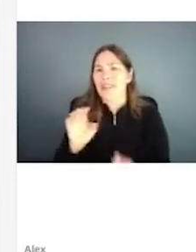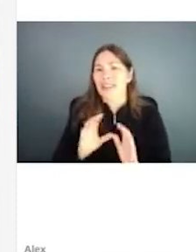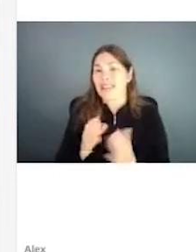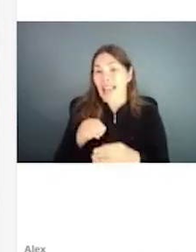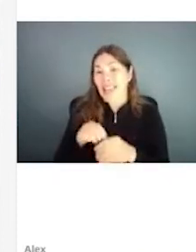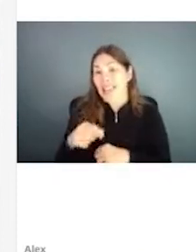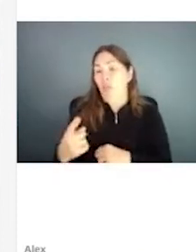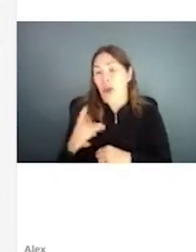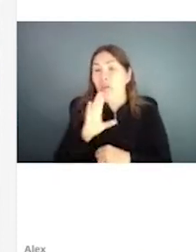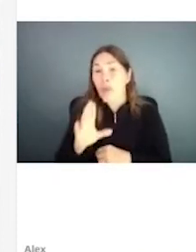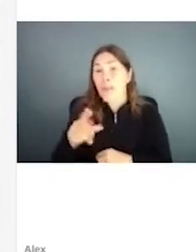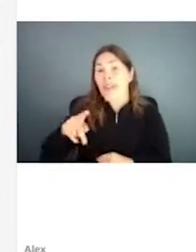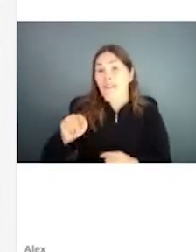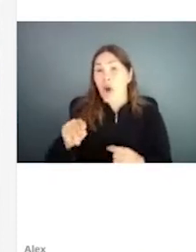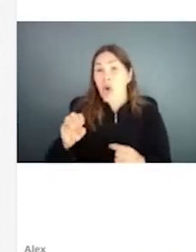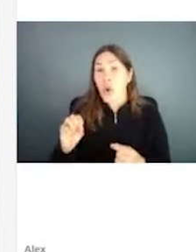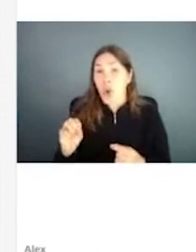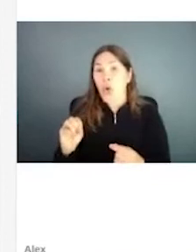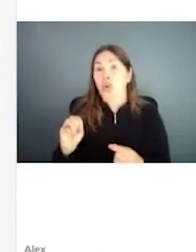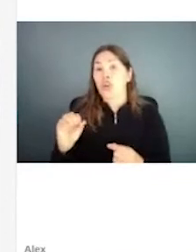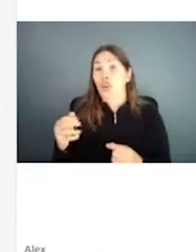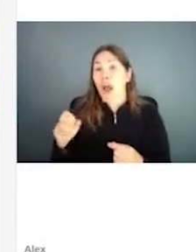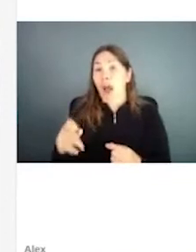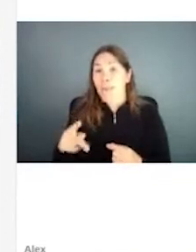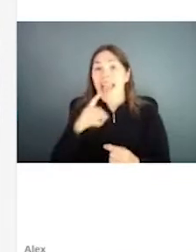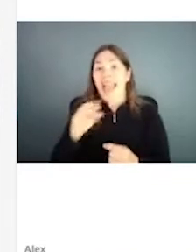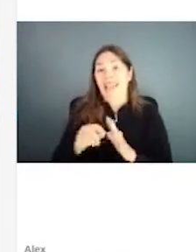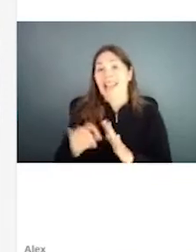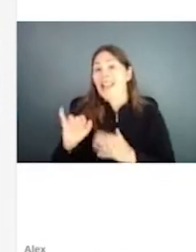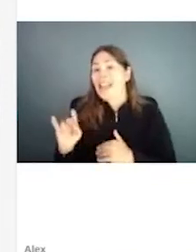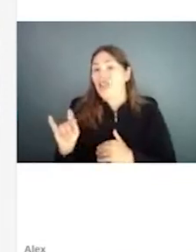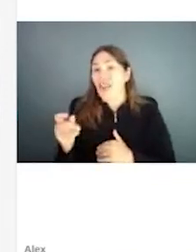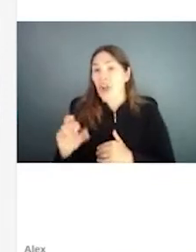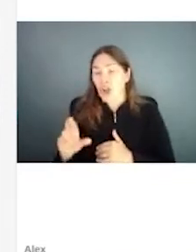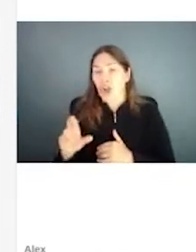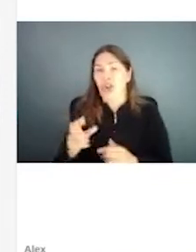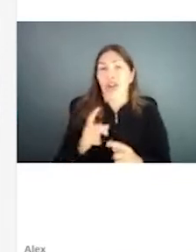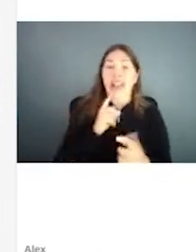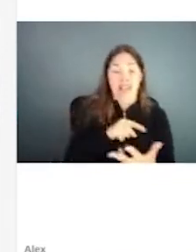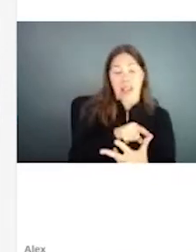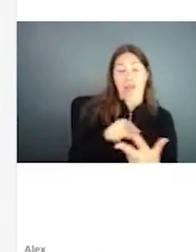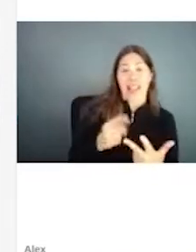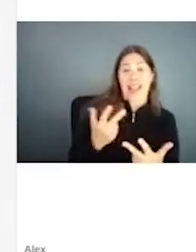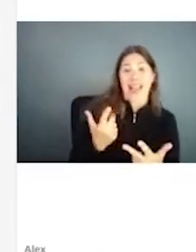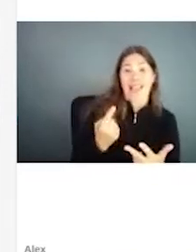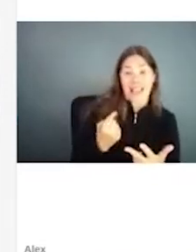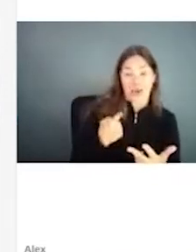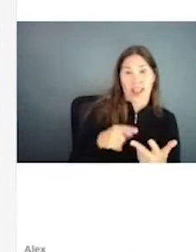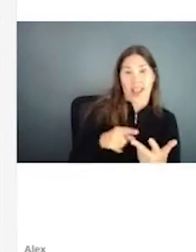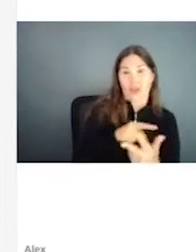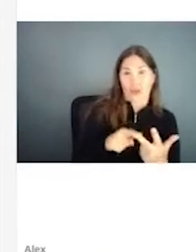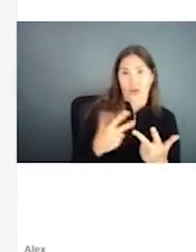will be Photoshop and Illustrator this year. Last year it was Photoshop, Illustrator, and InDesign, and InDesign's coming out.